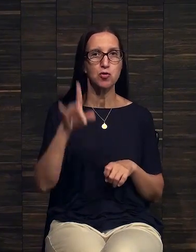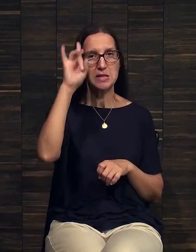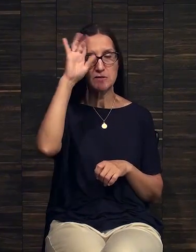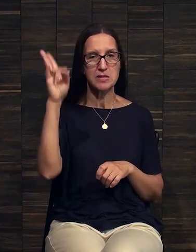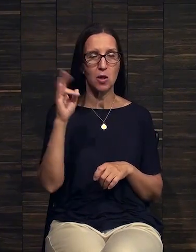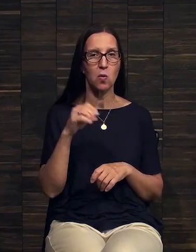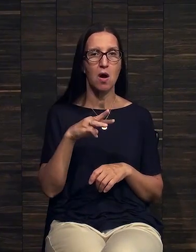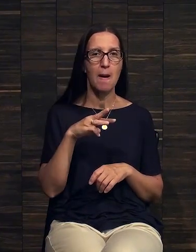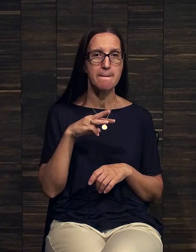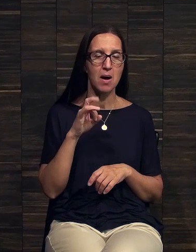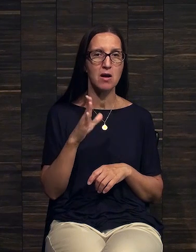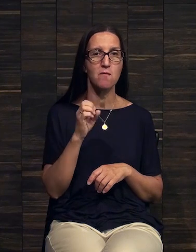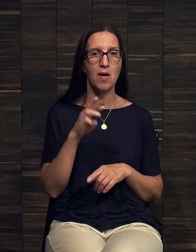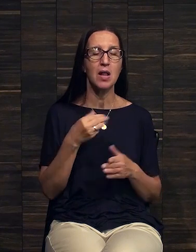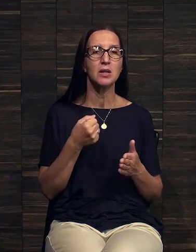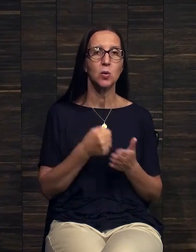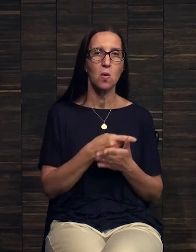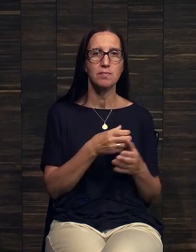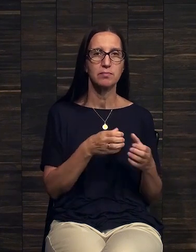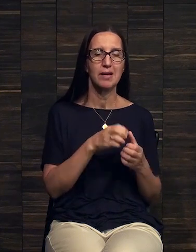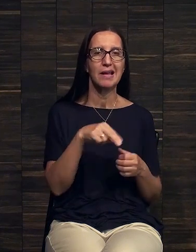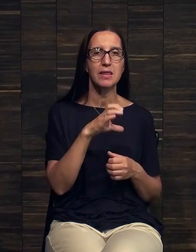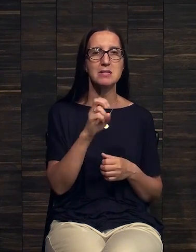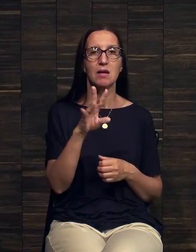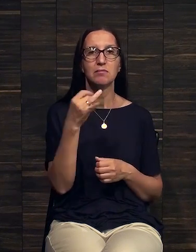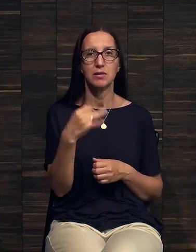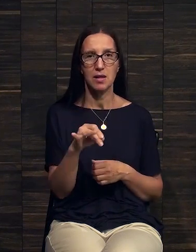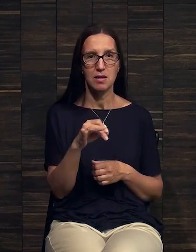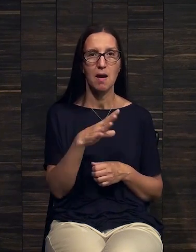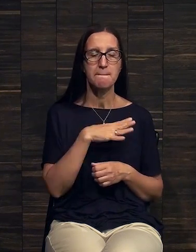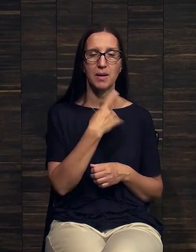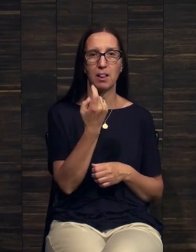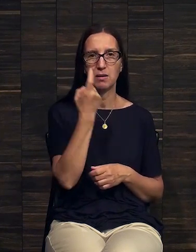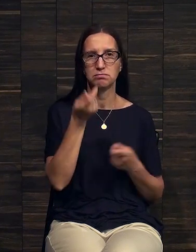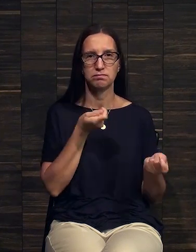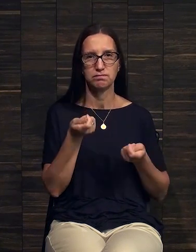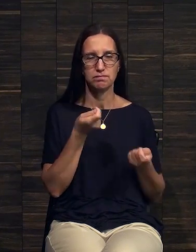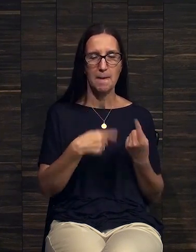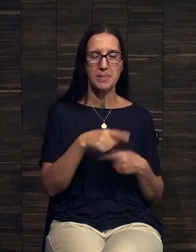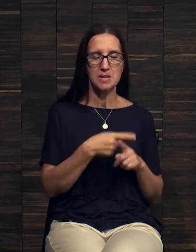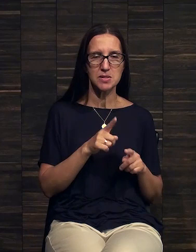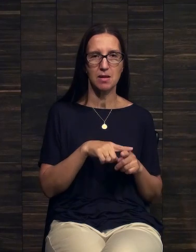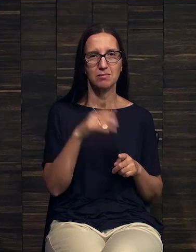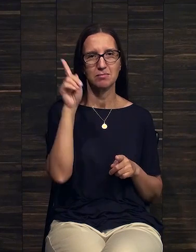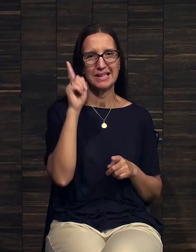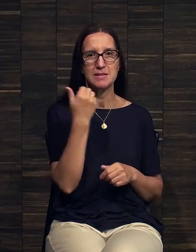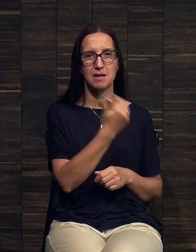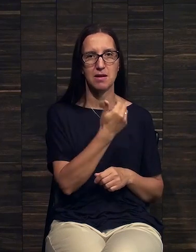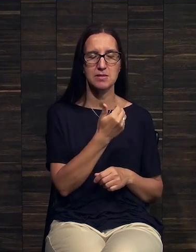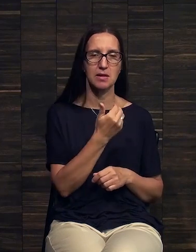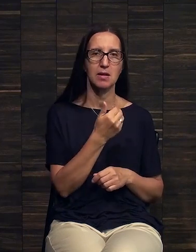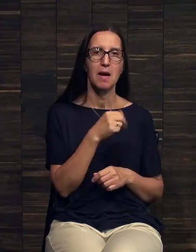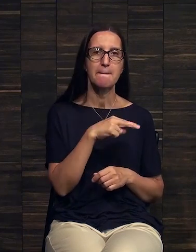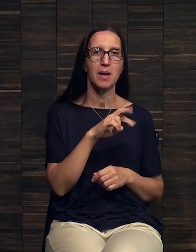It's not Marvel. Before the world, Ike Perlmutter was the owner of